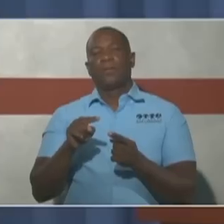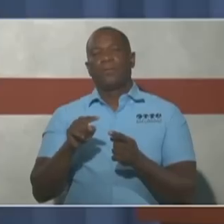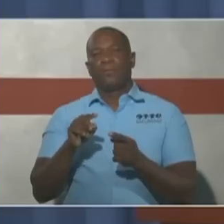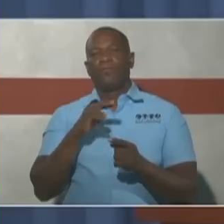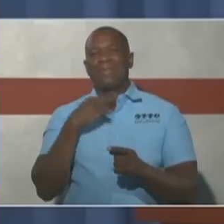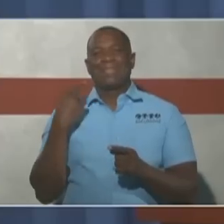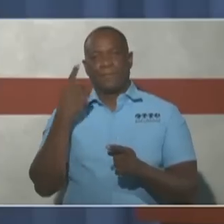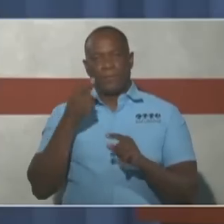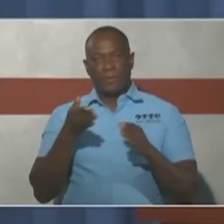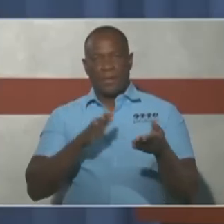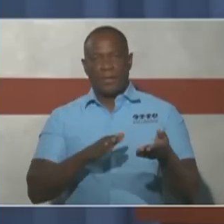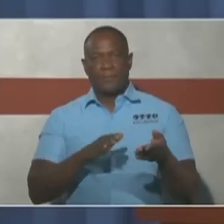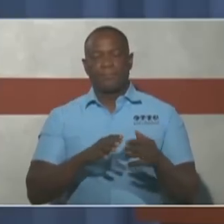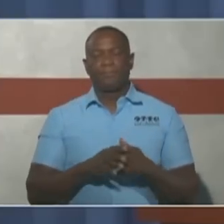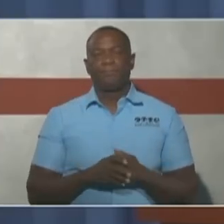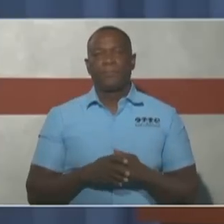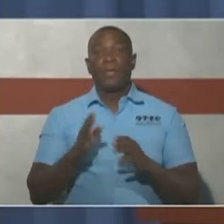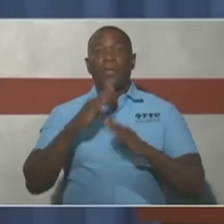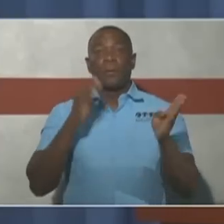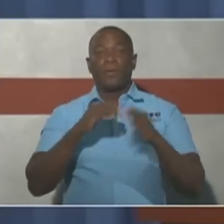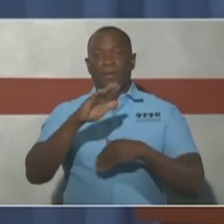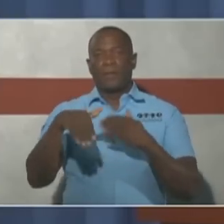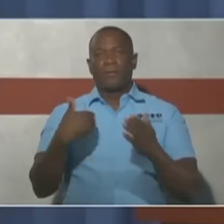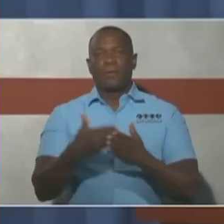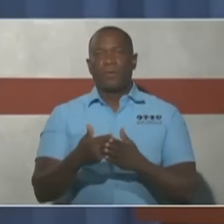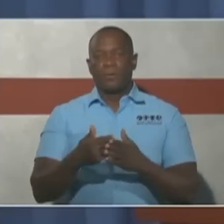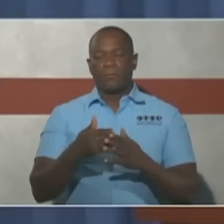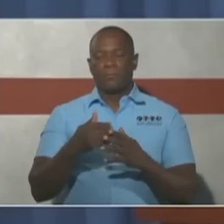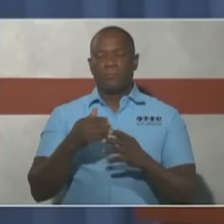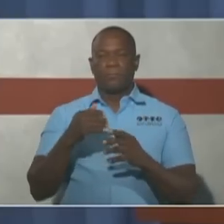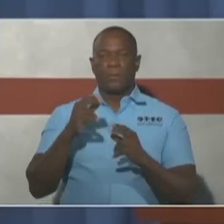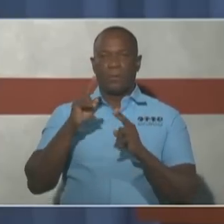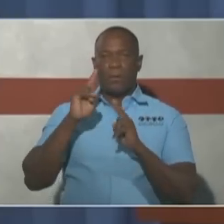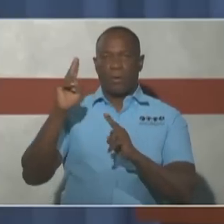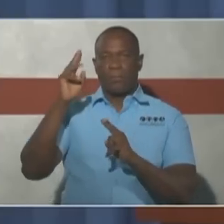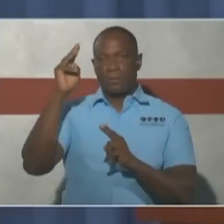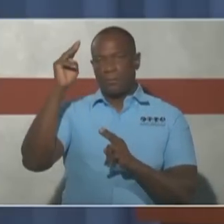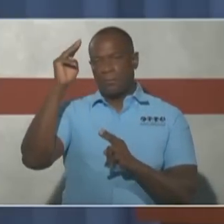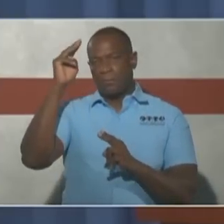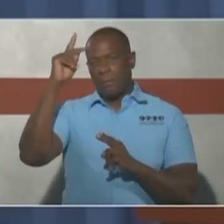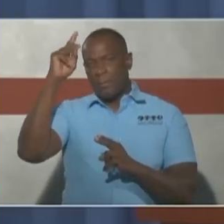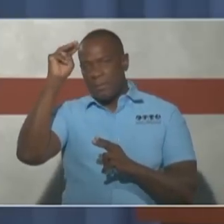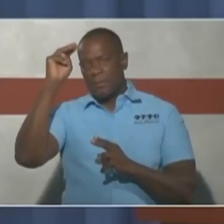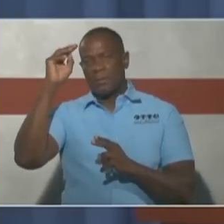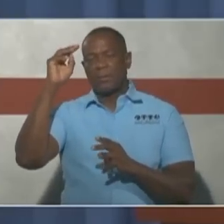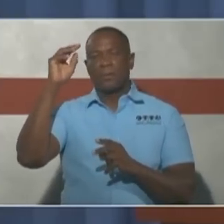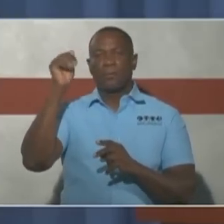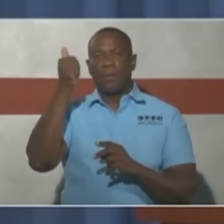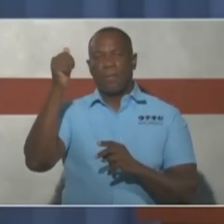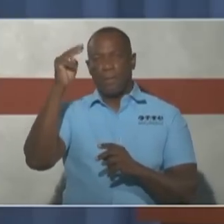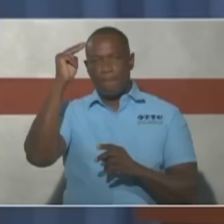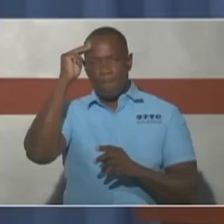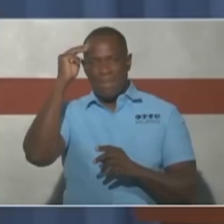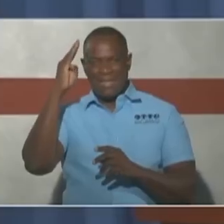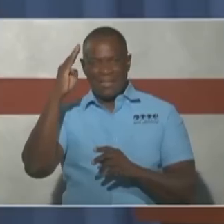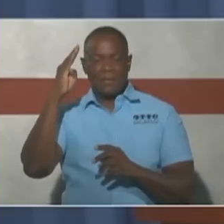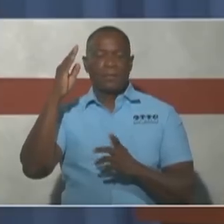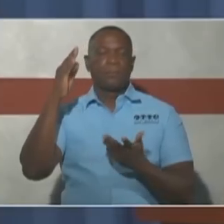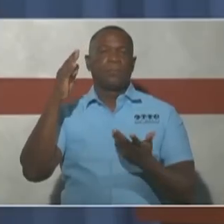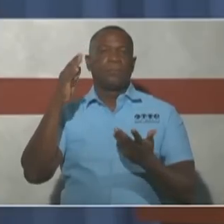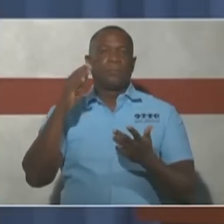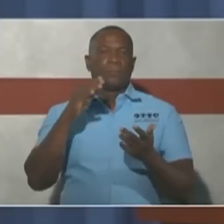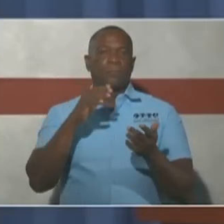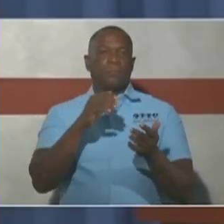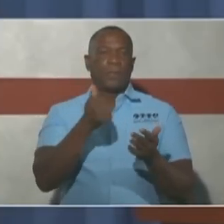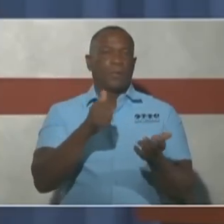Okay, good morning, everyone, and greetings to the Honorable Prime Minister, the Honorable Ministers, the members